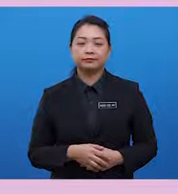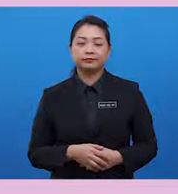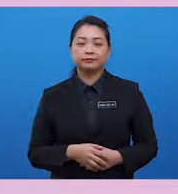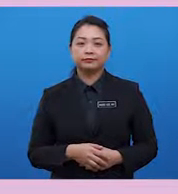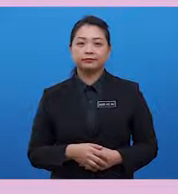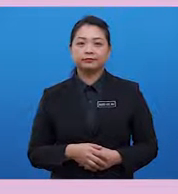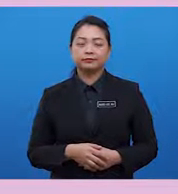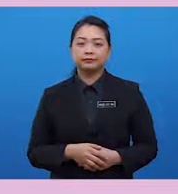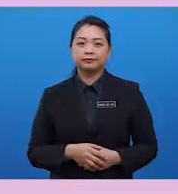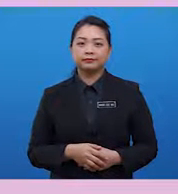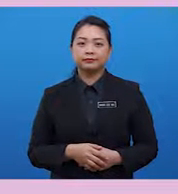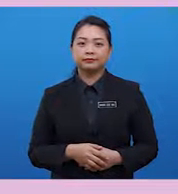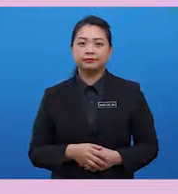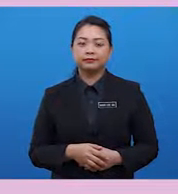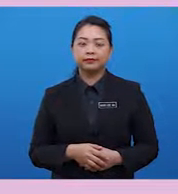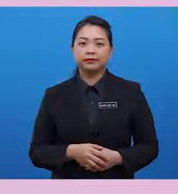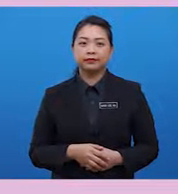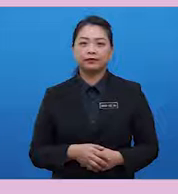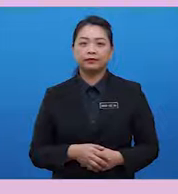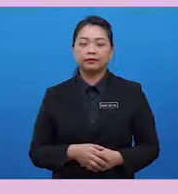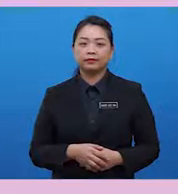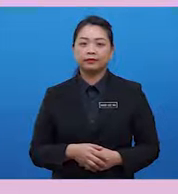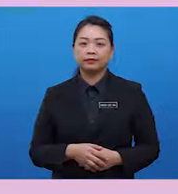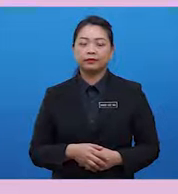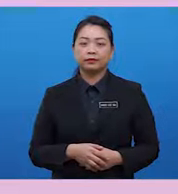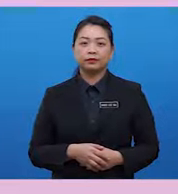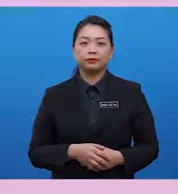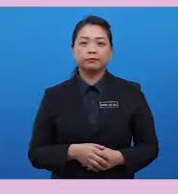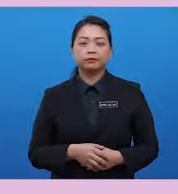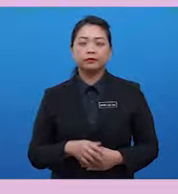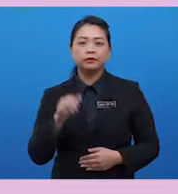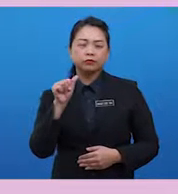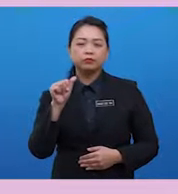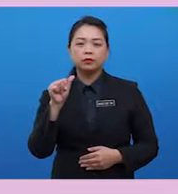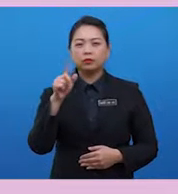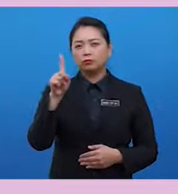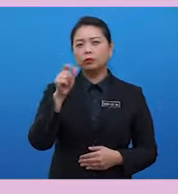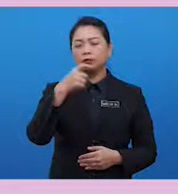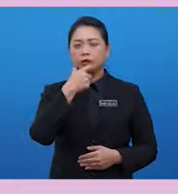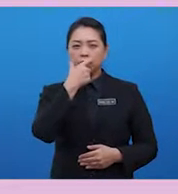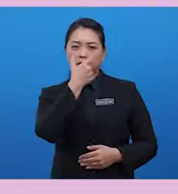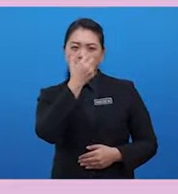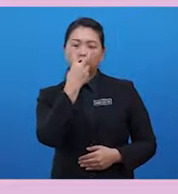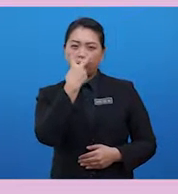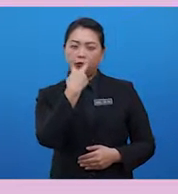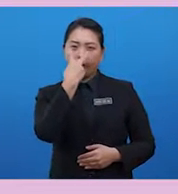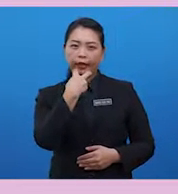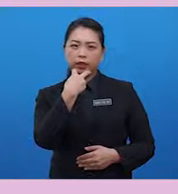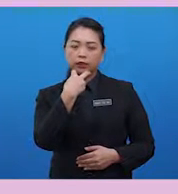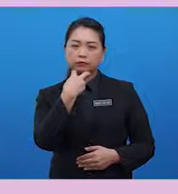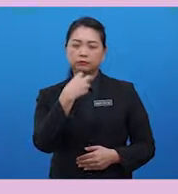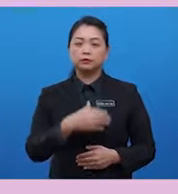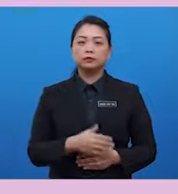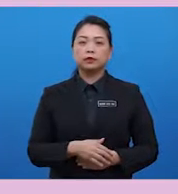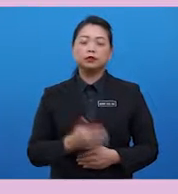The dialogue. A plus-sized girl is crying on a bench near a wall at